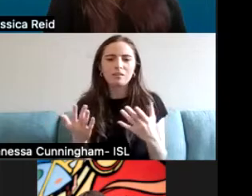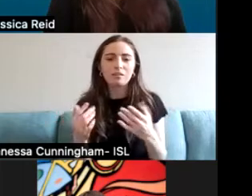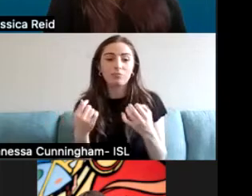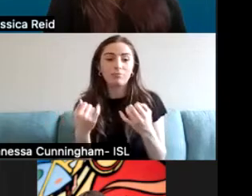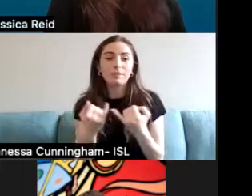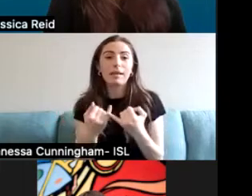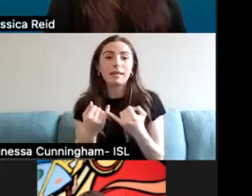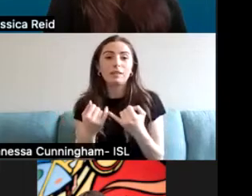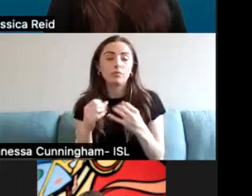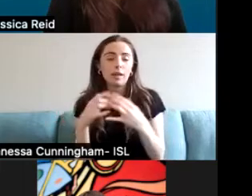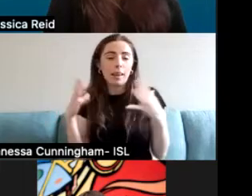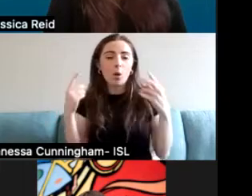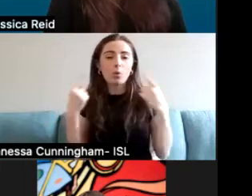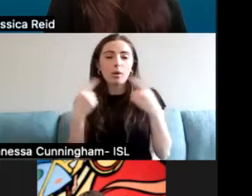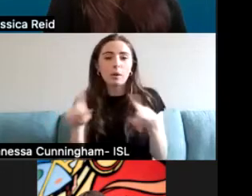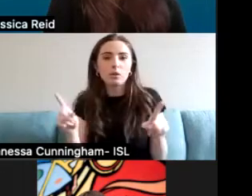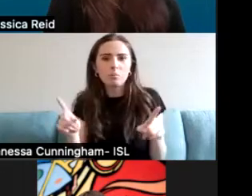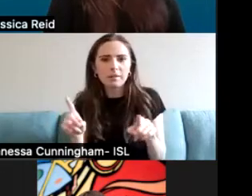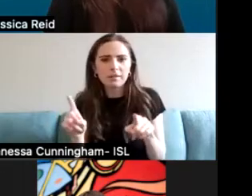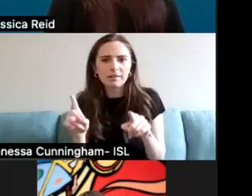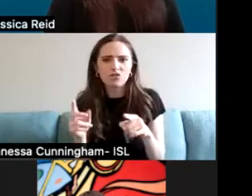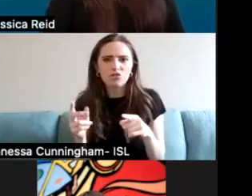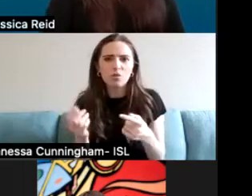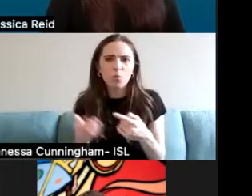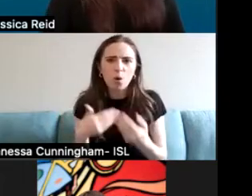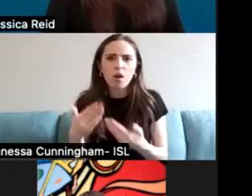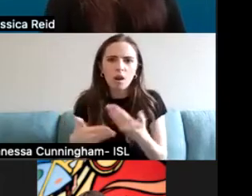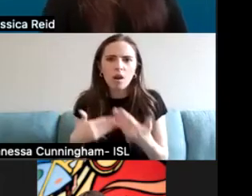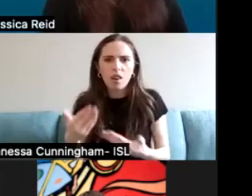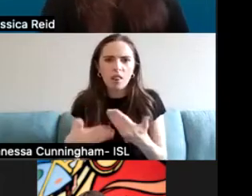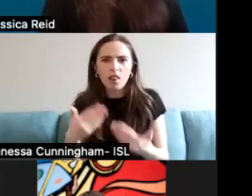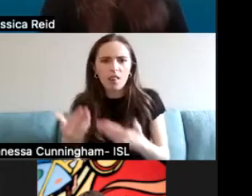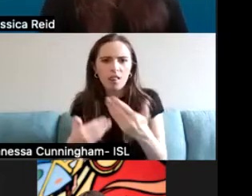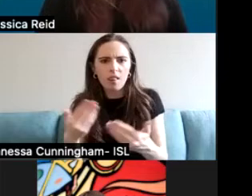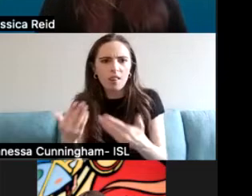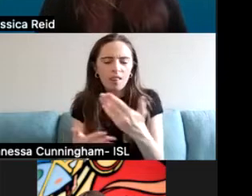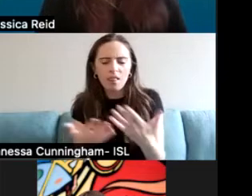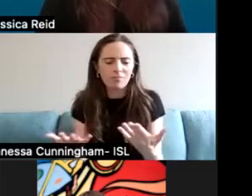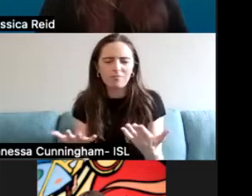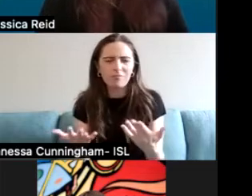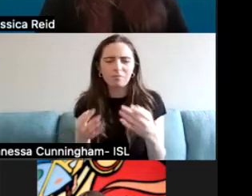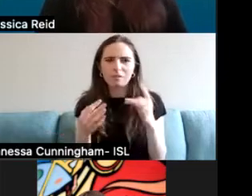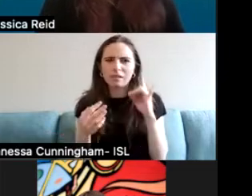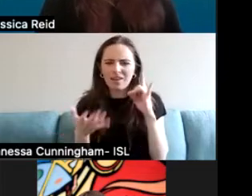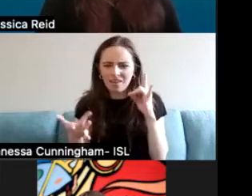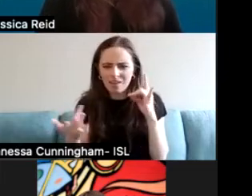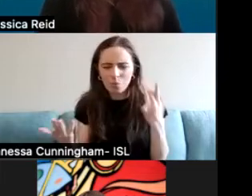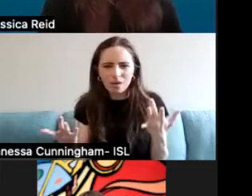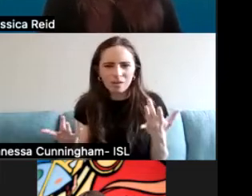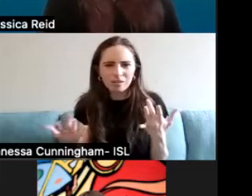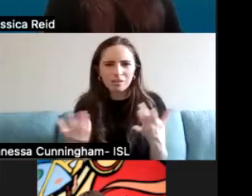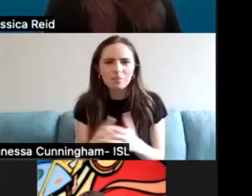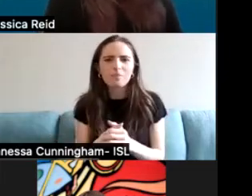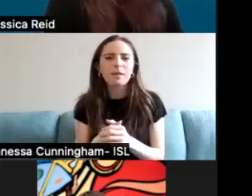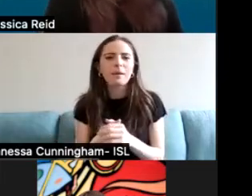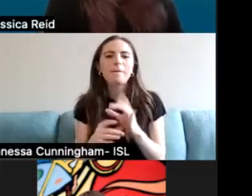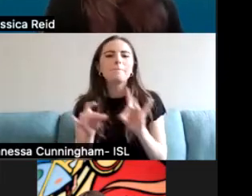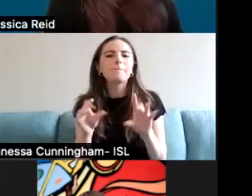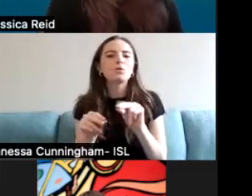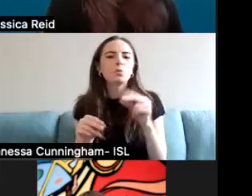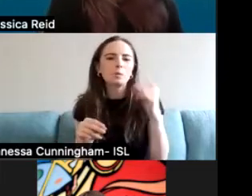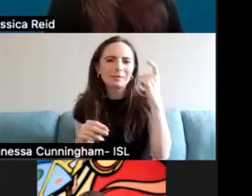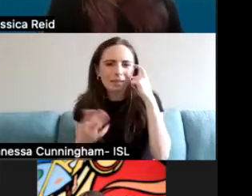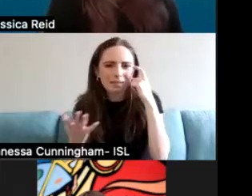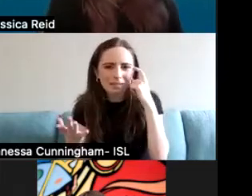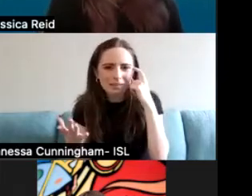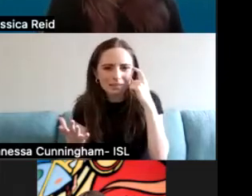covered. So there, for example, it's reading the document, but you'll also notice that that's literally all